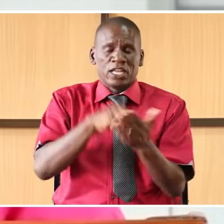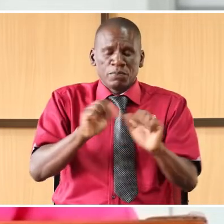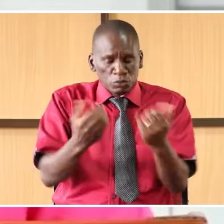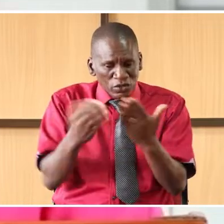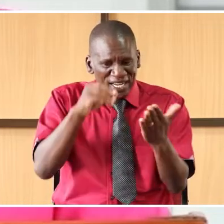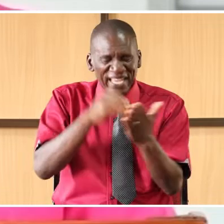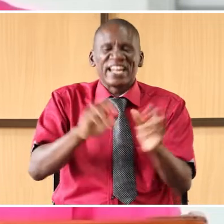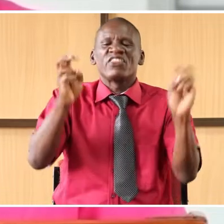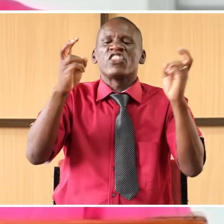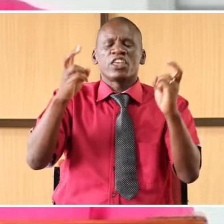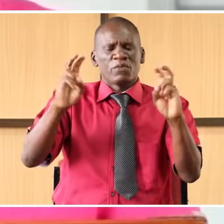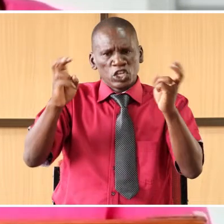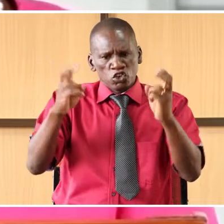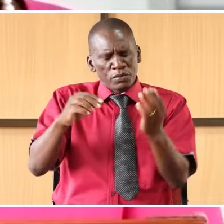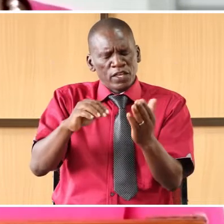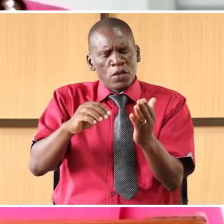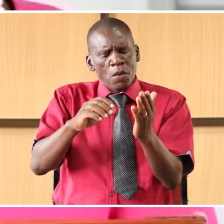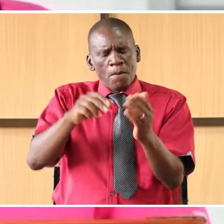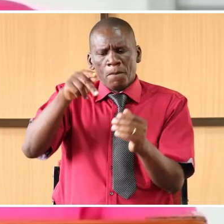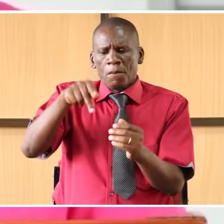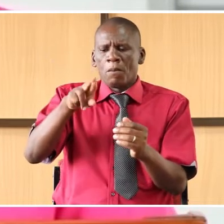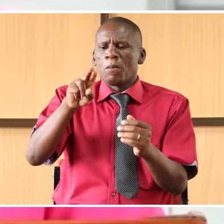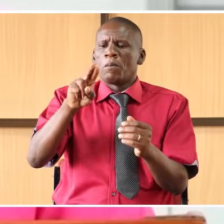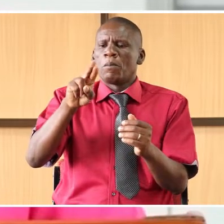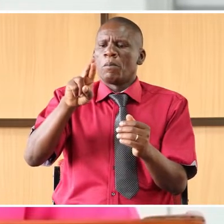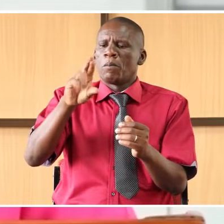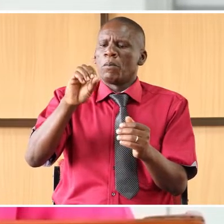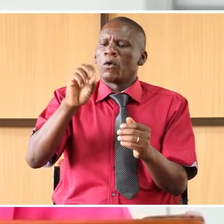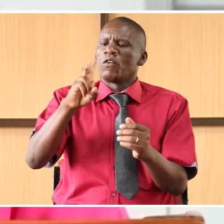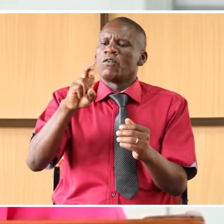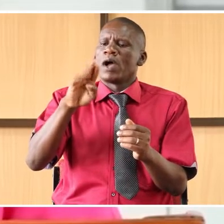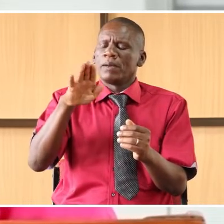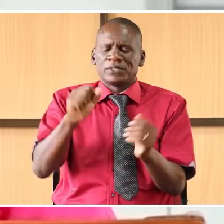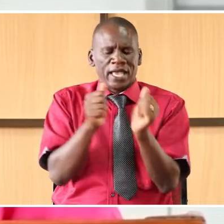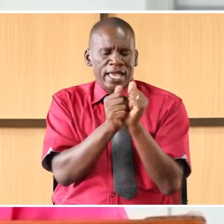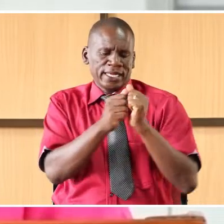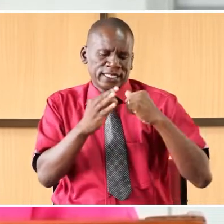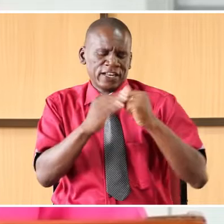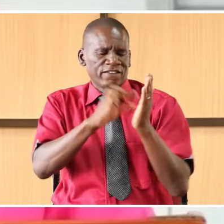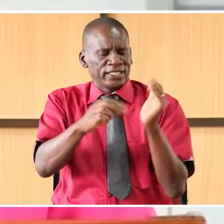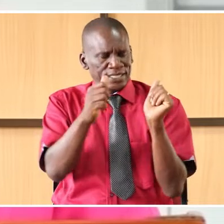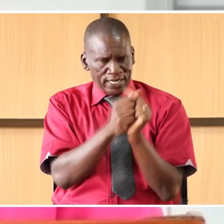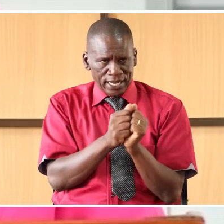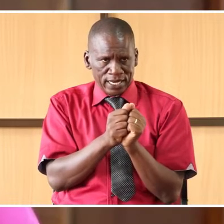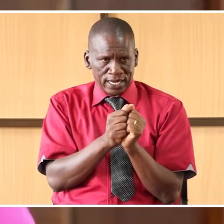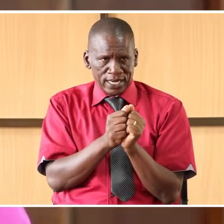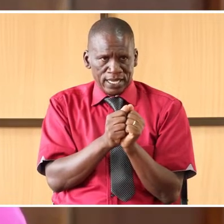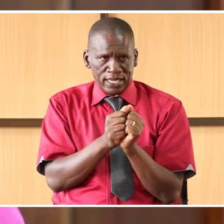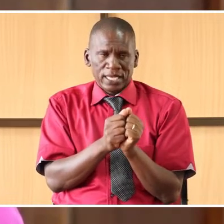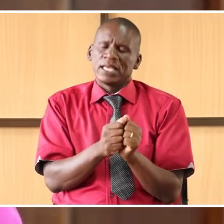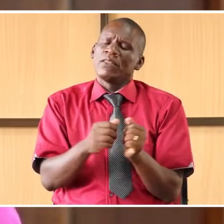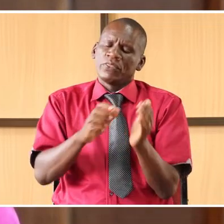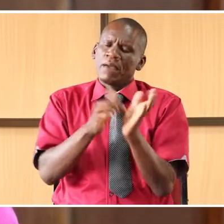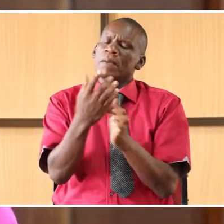the theme verse, Proverbs 18, verse 10. The Bible says, I read from Amplified.